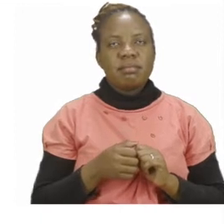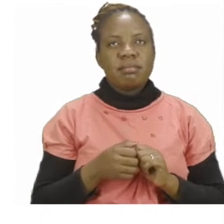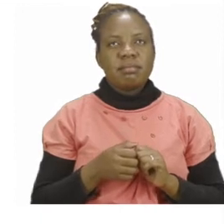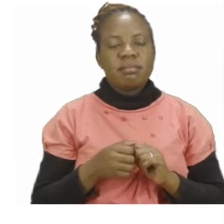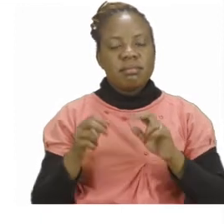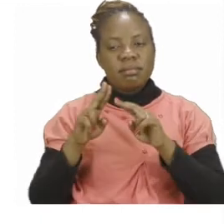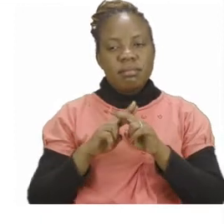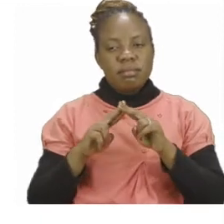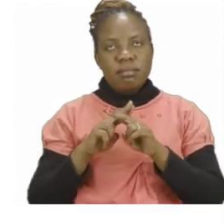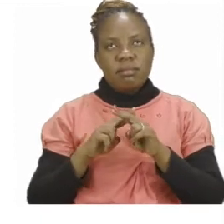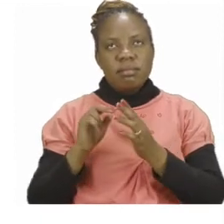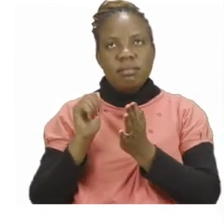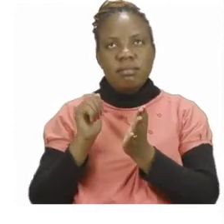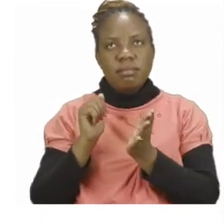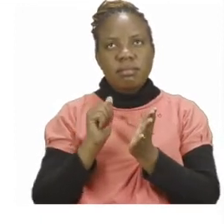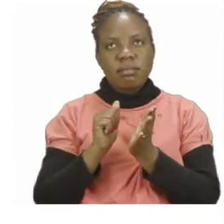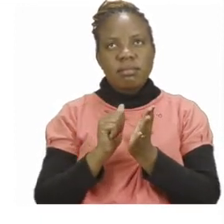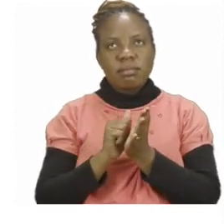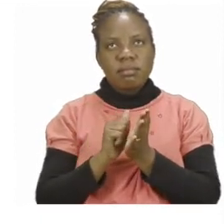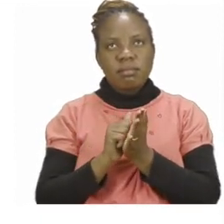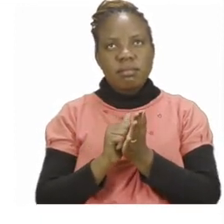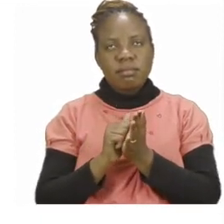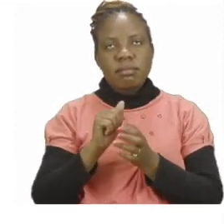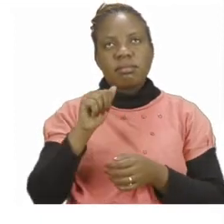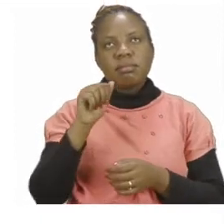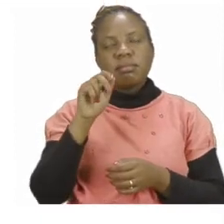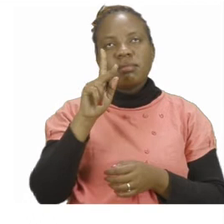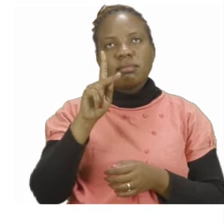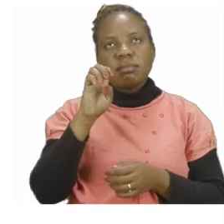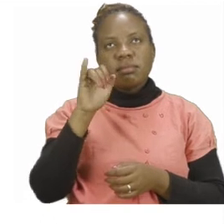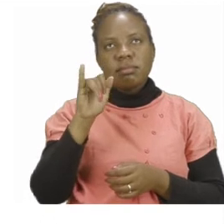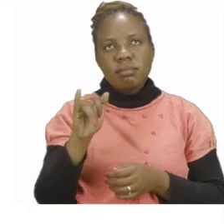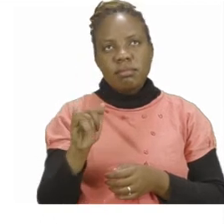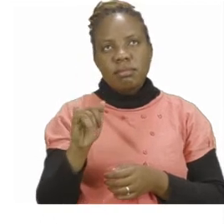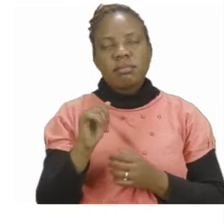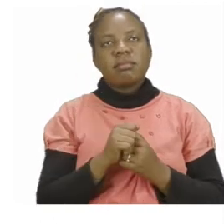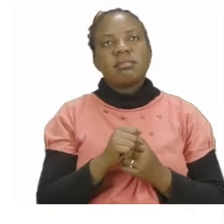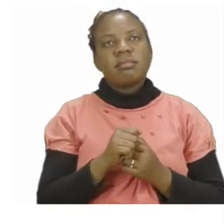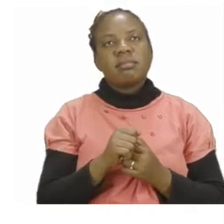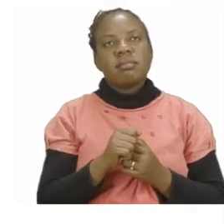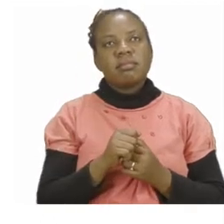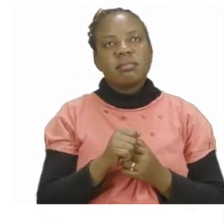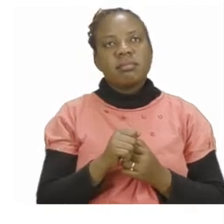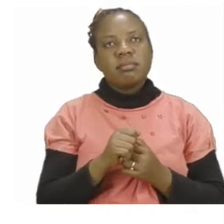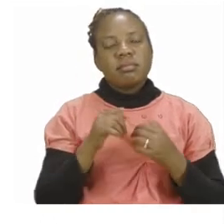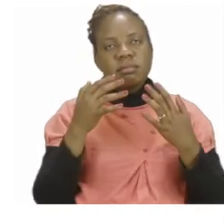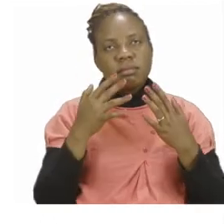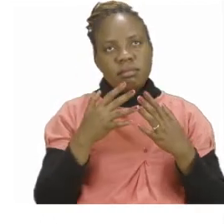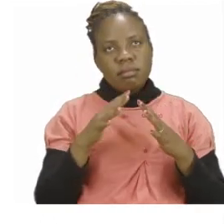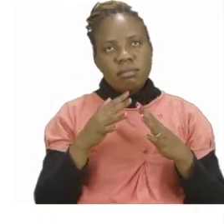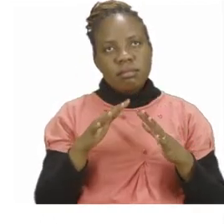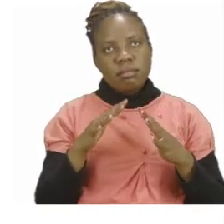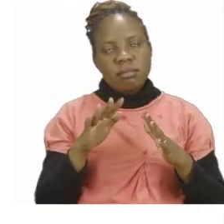map and key to complete the grid and answer the